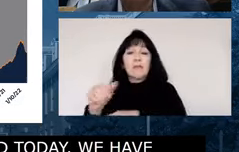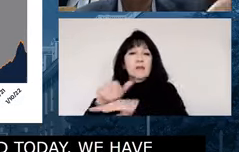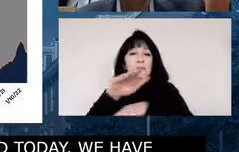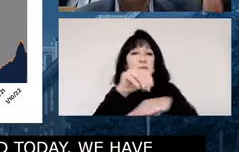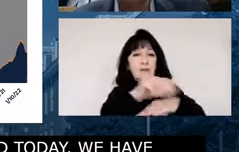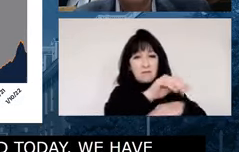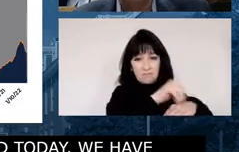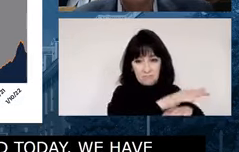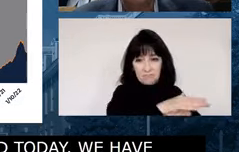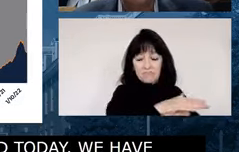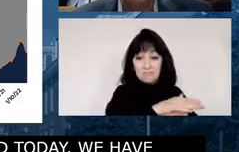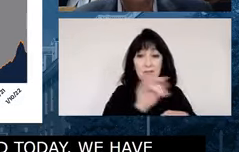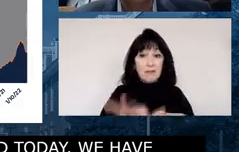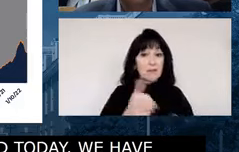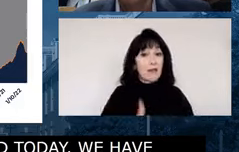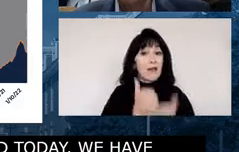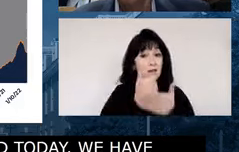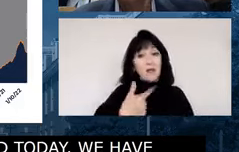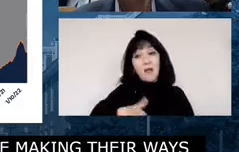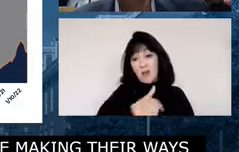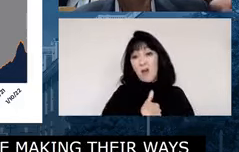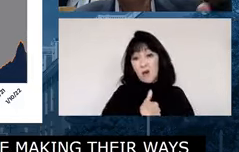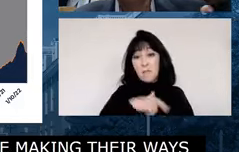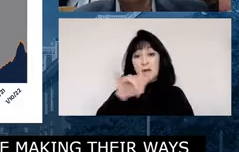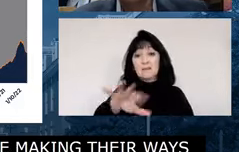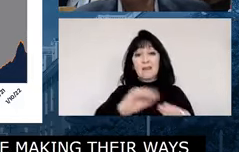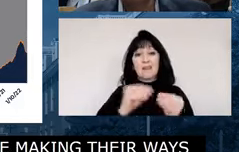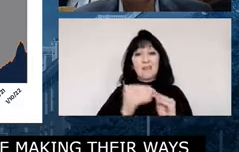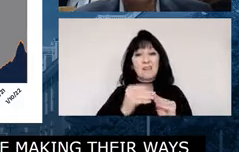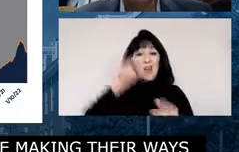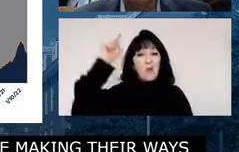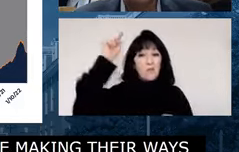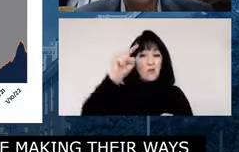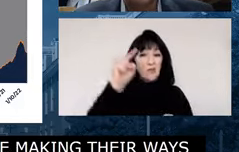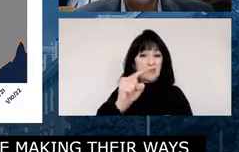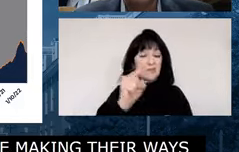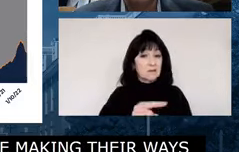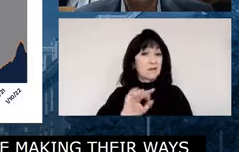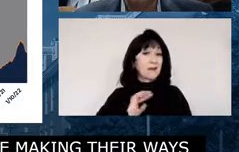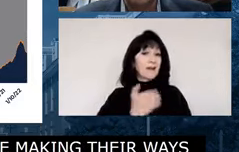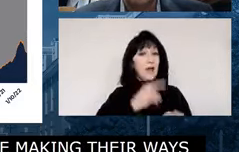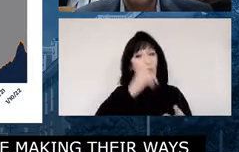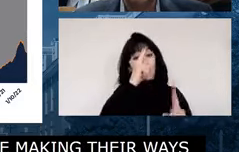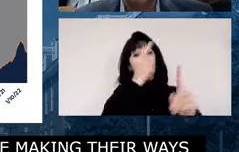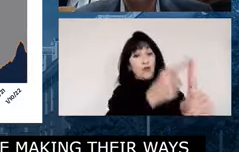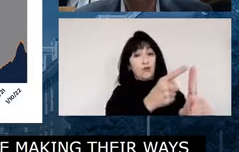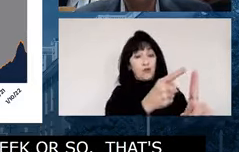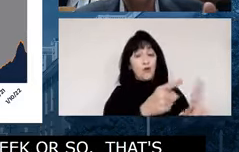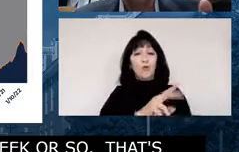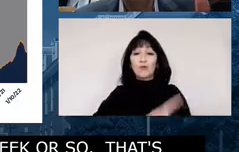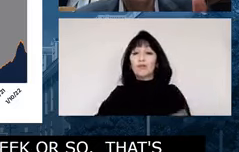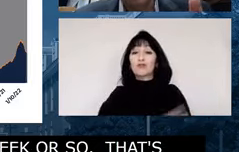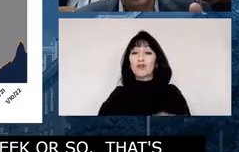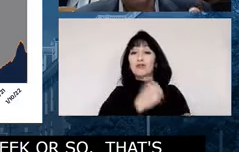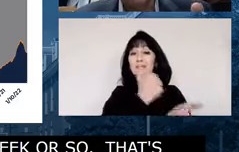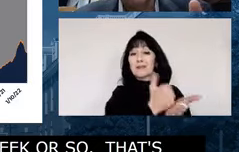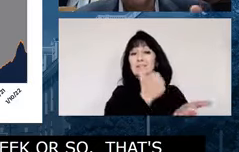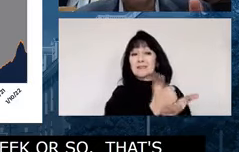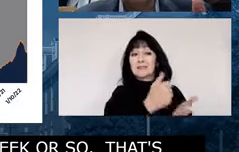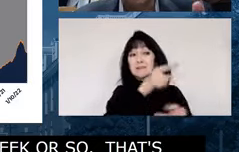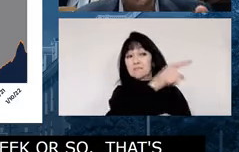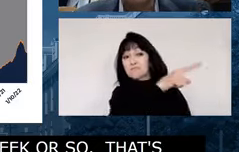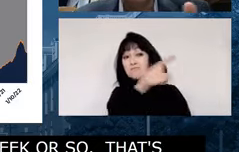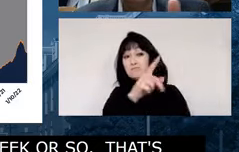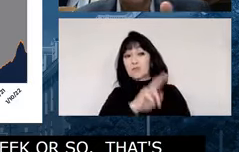going to help us bring this number down right here. So the goal is we put those nursing assistants in the nursing homes that are having